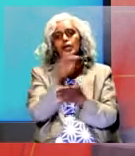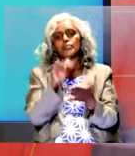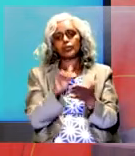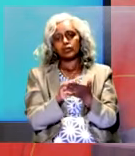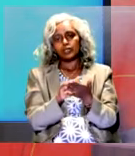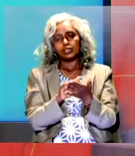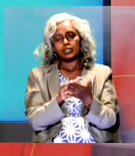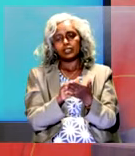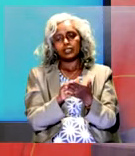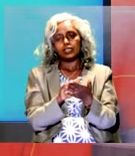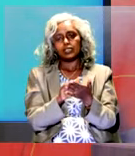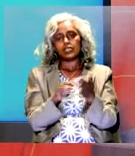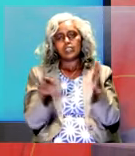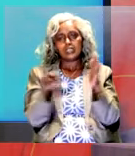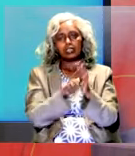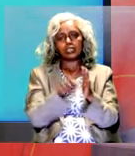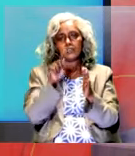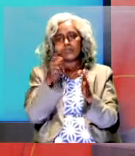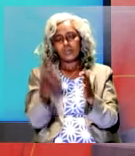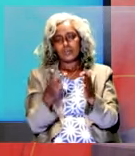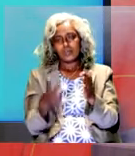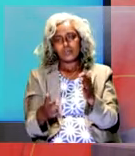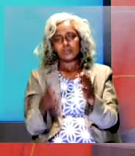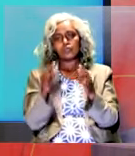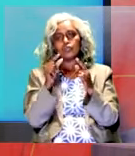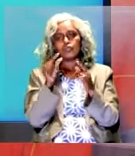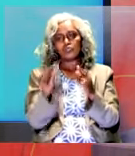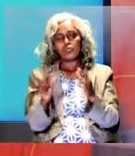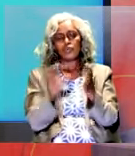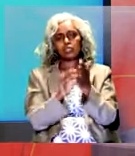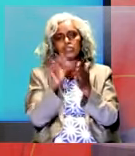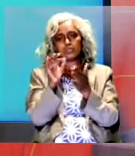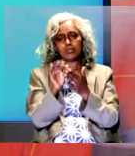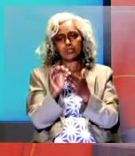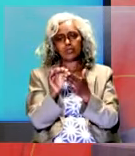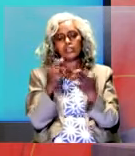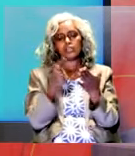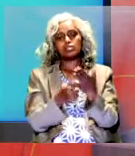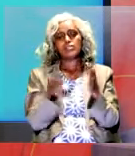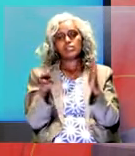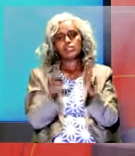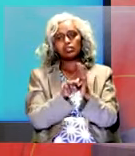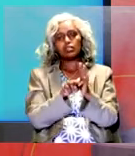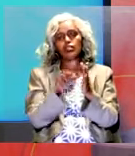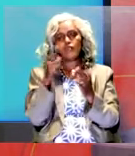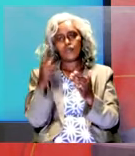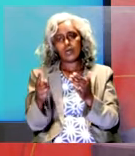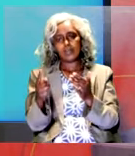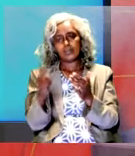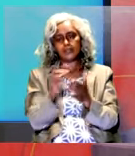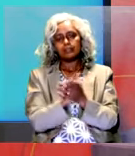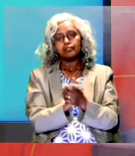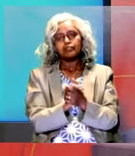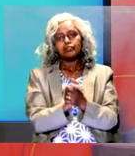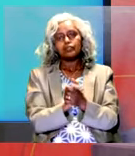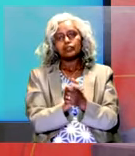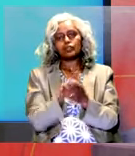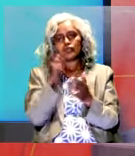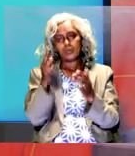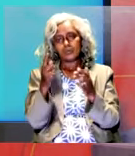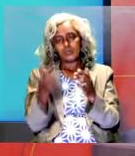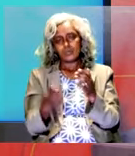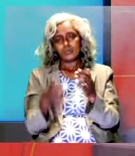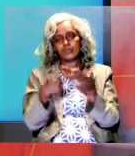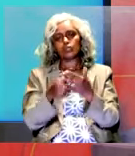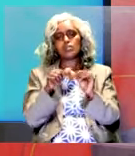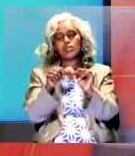between negative 1 over 2, the smallest number from this set is this negative 1. Negative 1, 1 over 2, negative